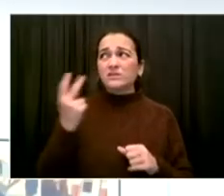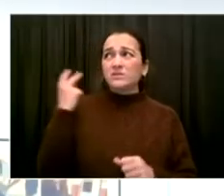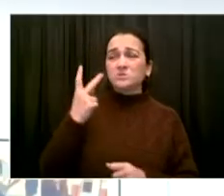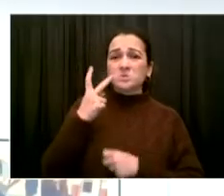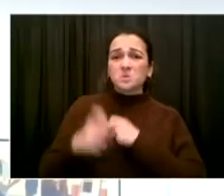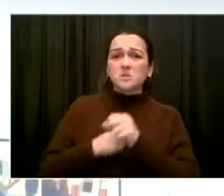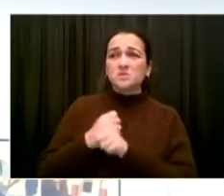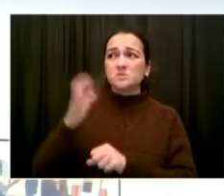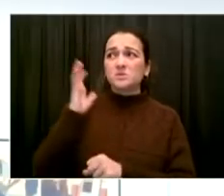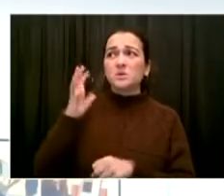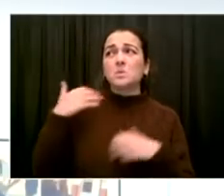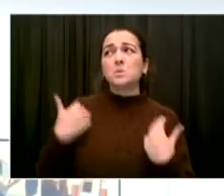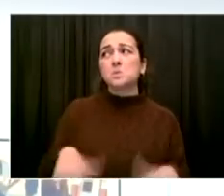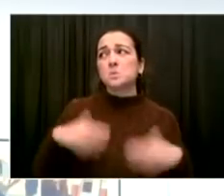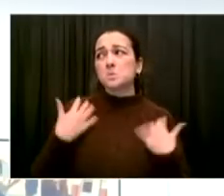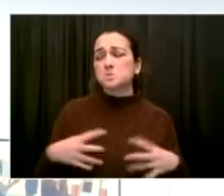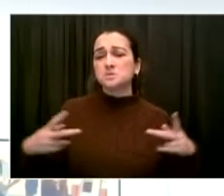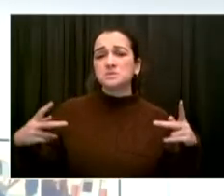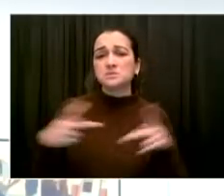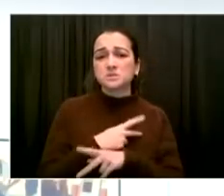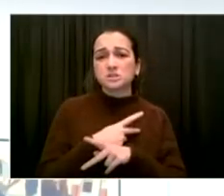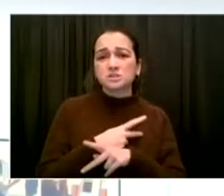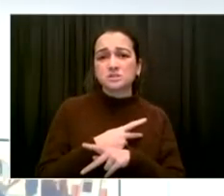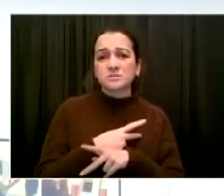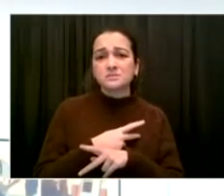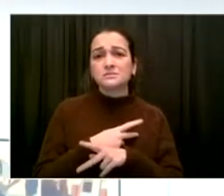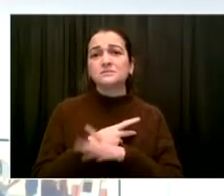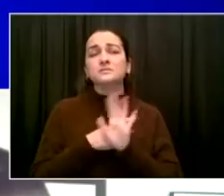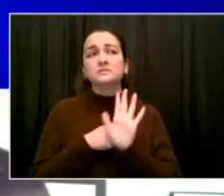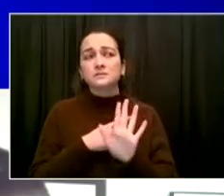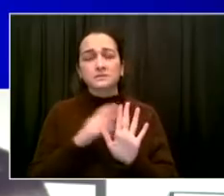New Yorker to do so as well. Thank you, sir.